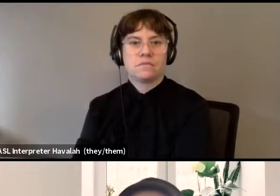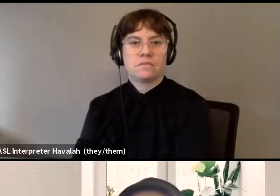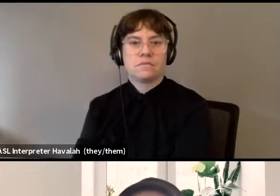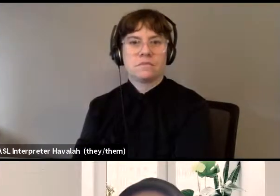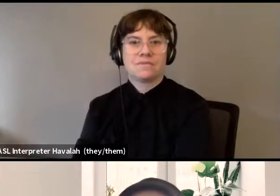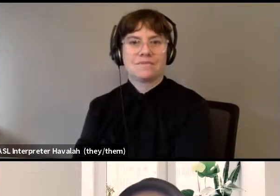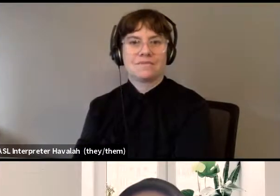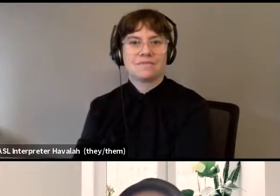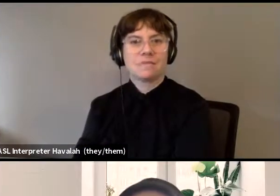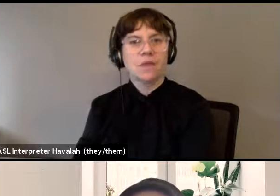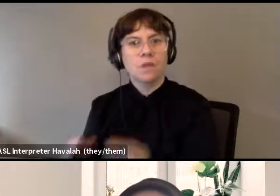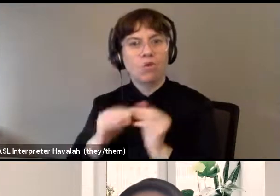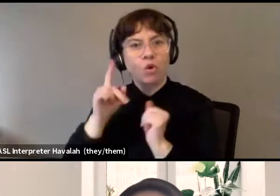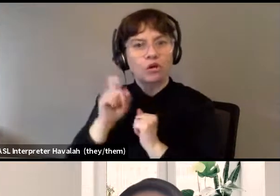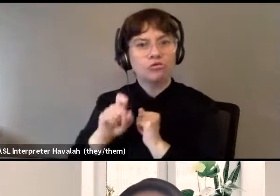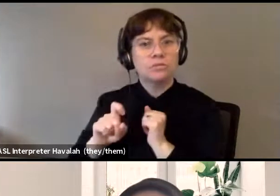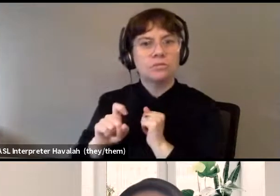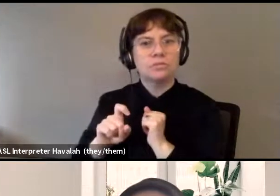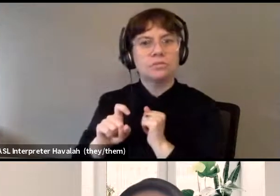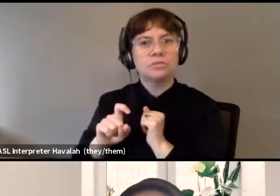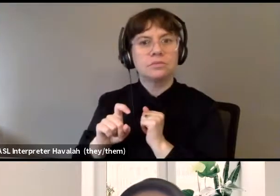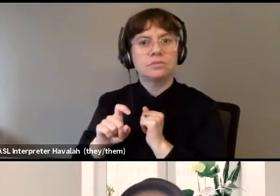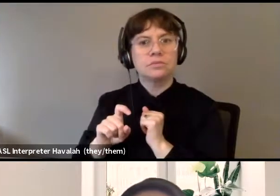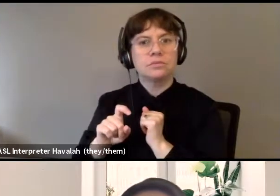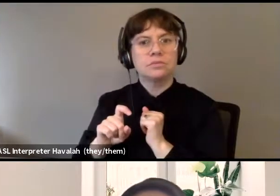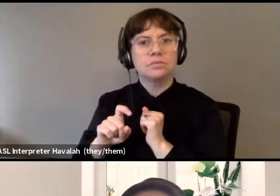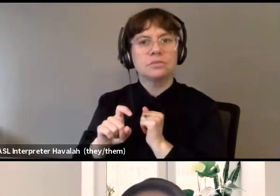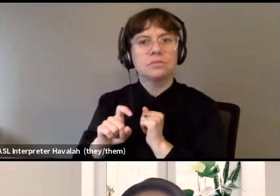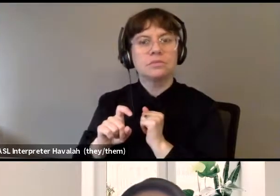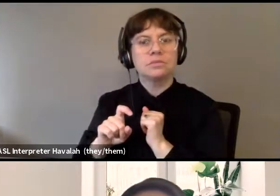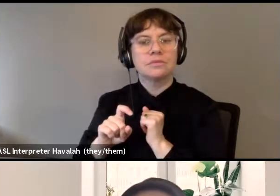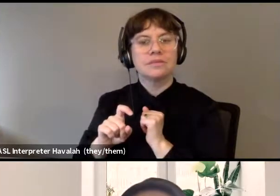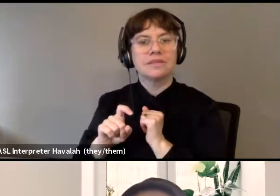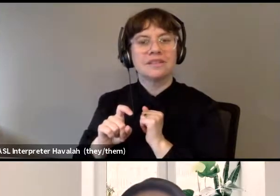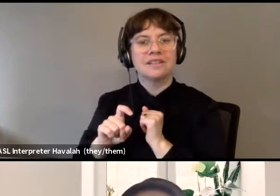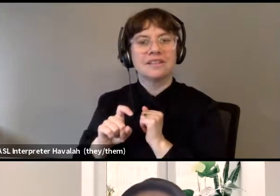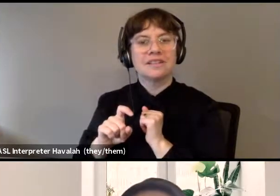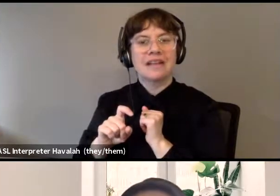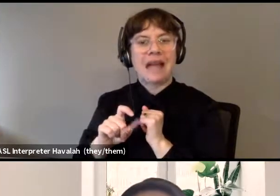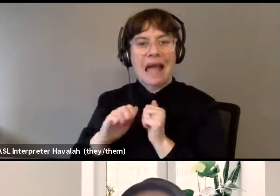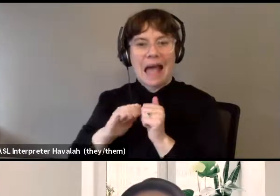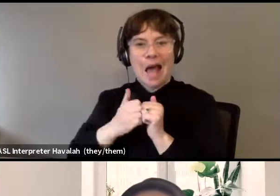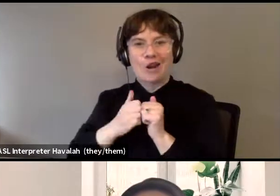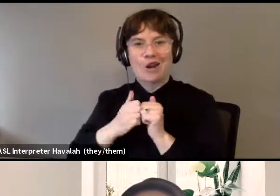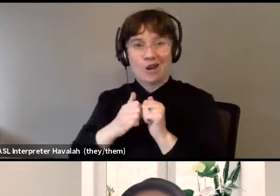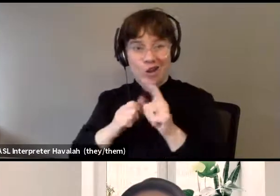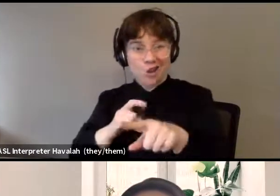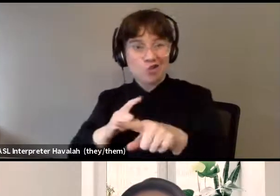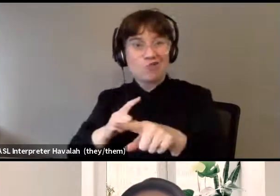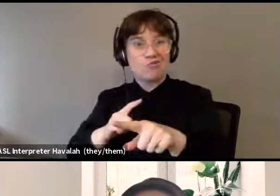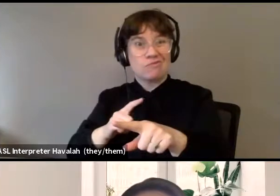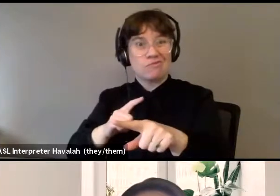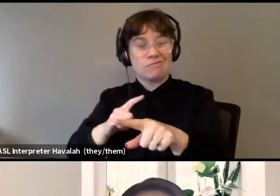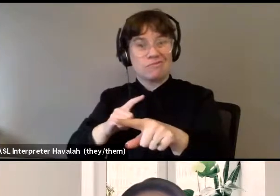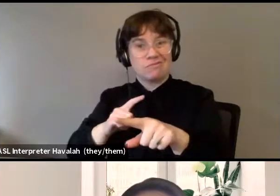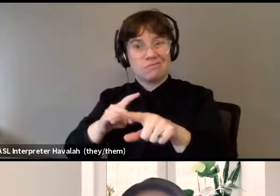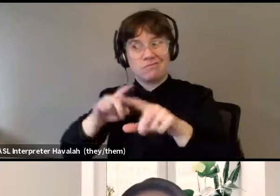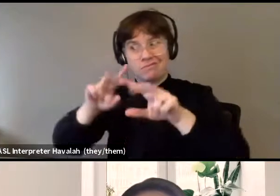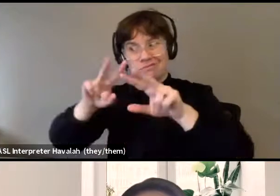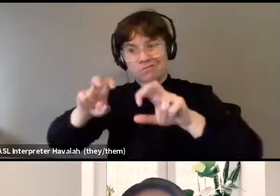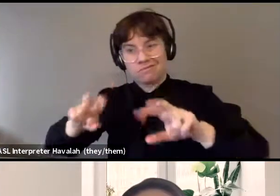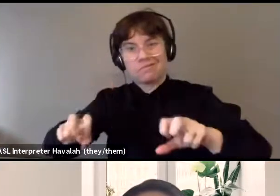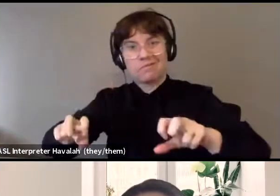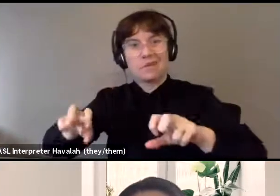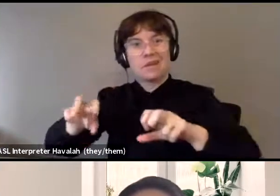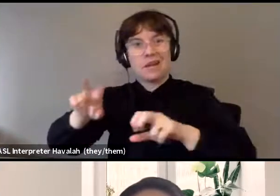Okay, and then there's another question about, have I explored selling produce supplied by Black farmers in the region? Yes, I have. So